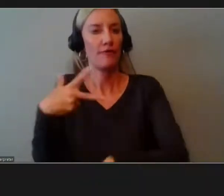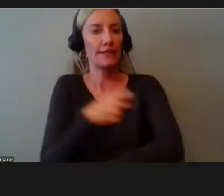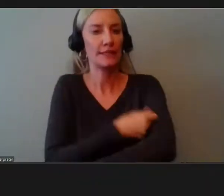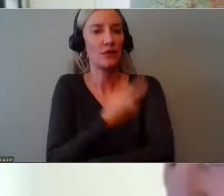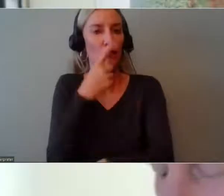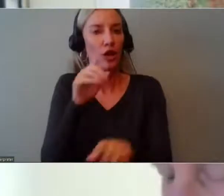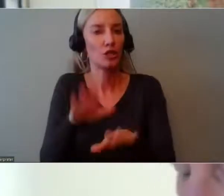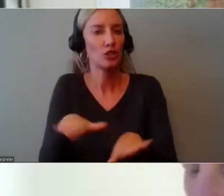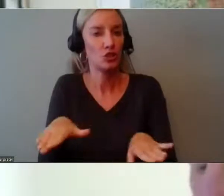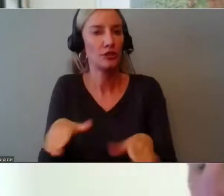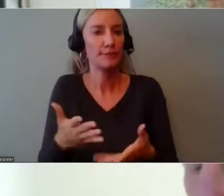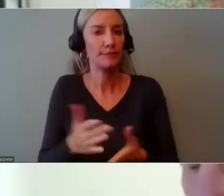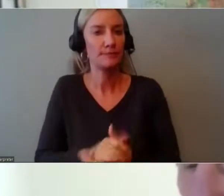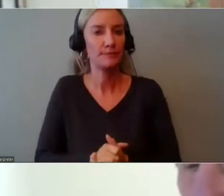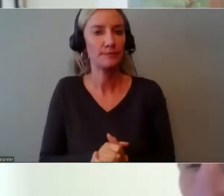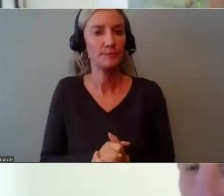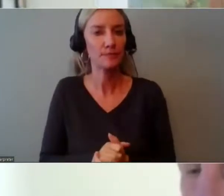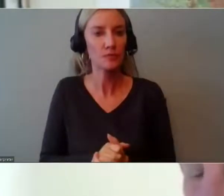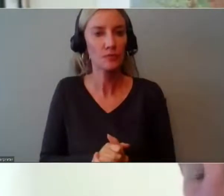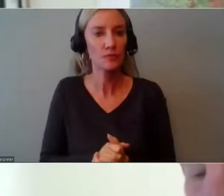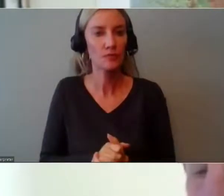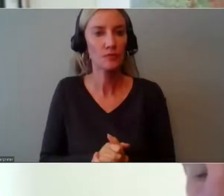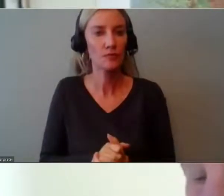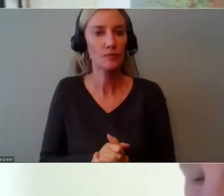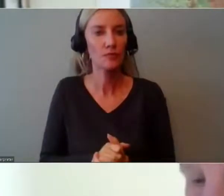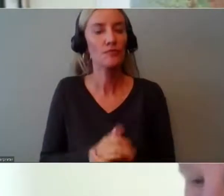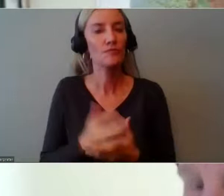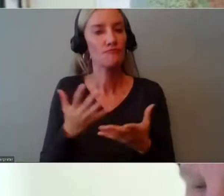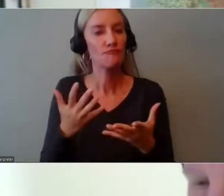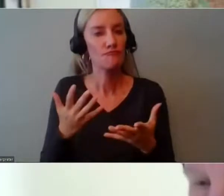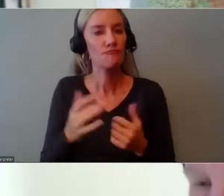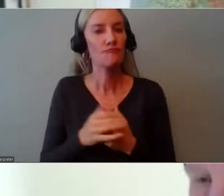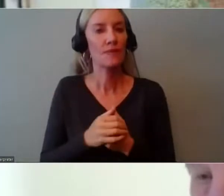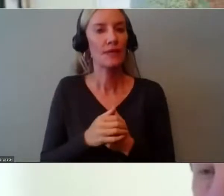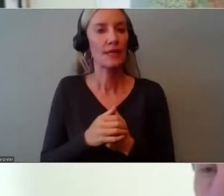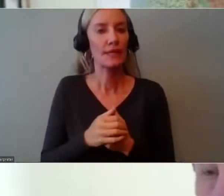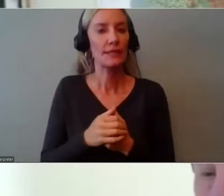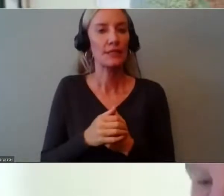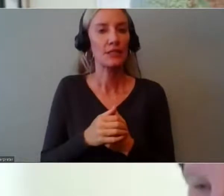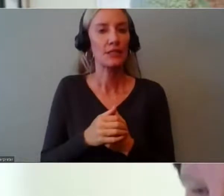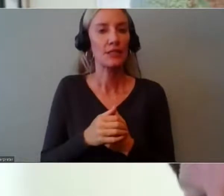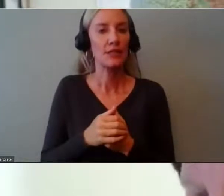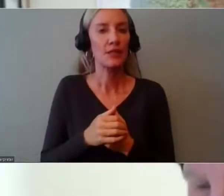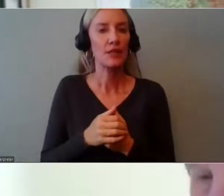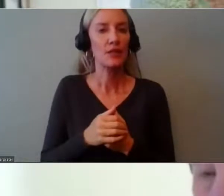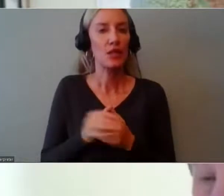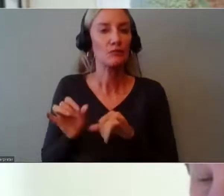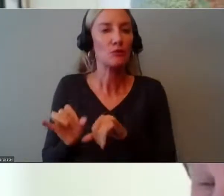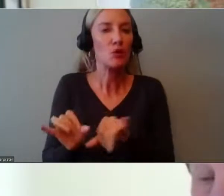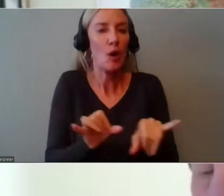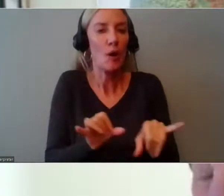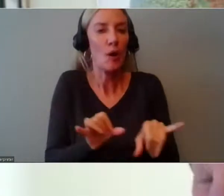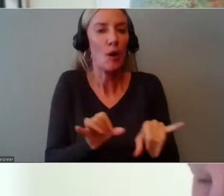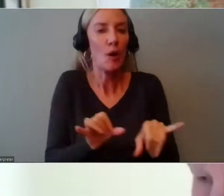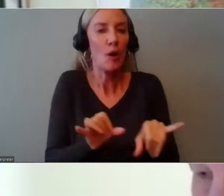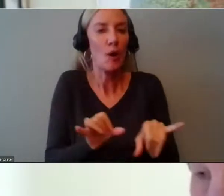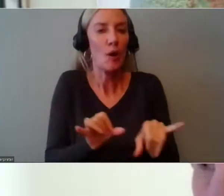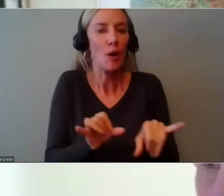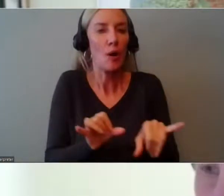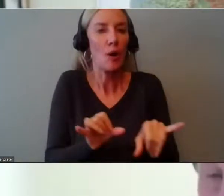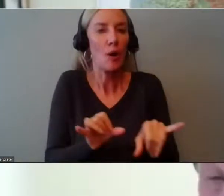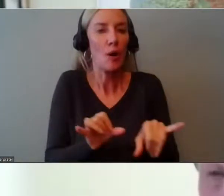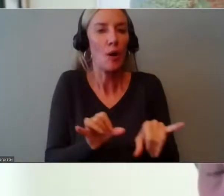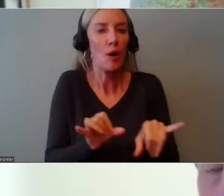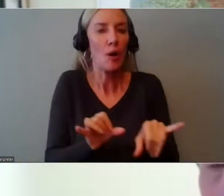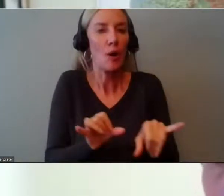Well, the usual vaccine side effects that we all get, but they get a little